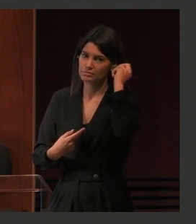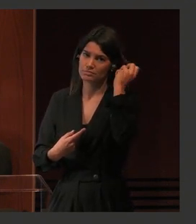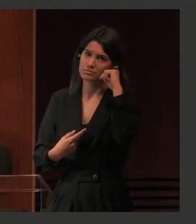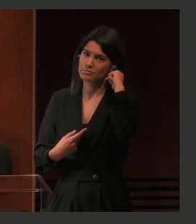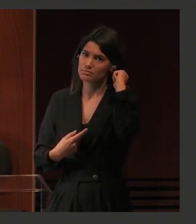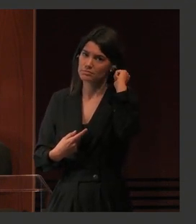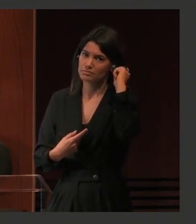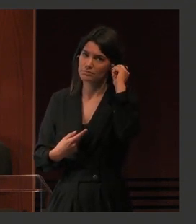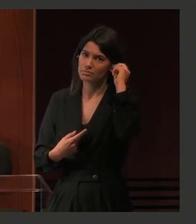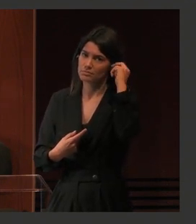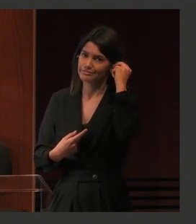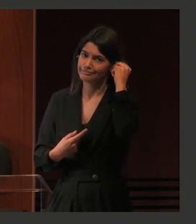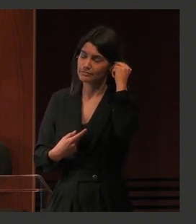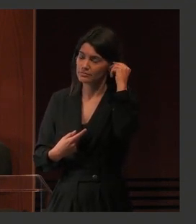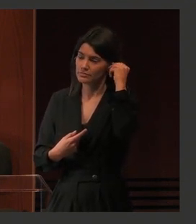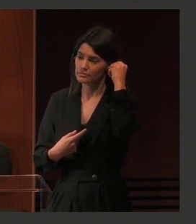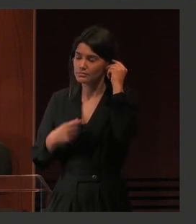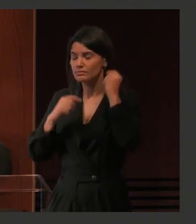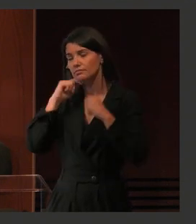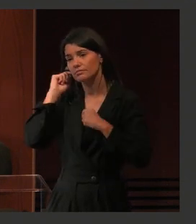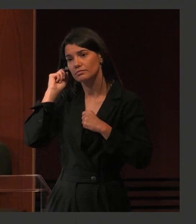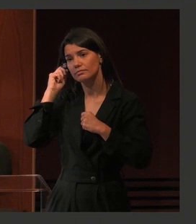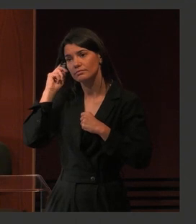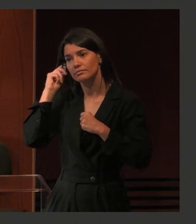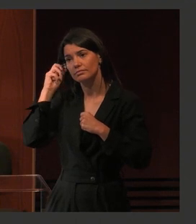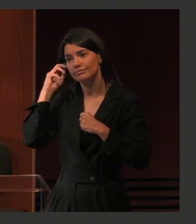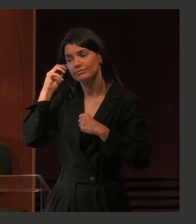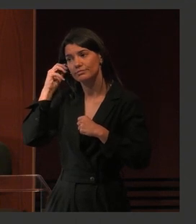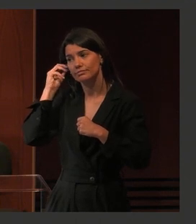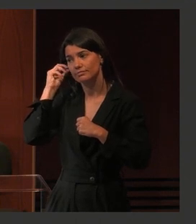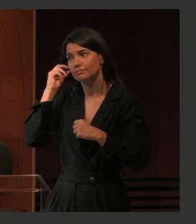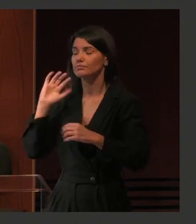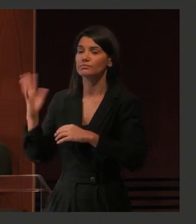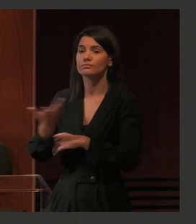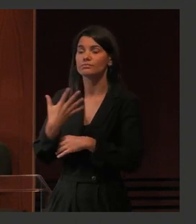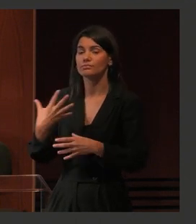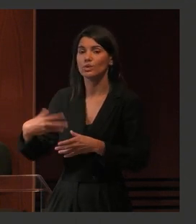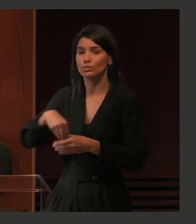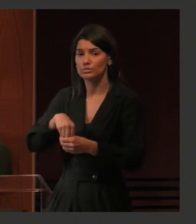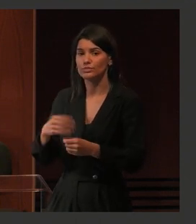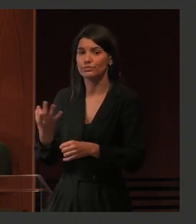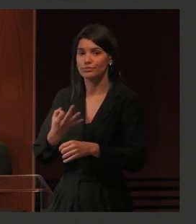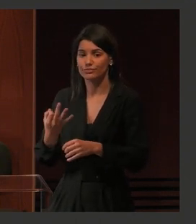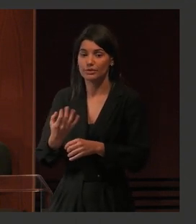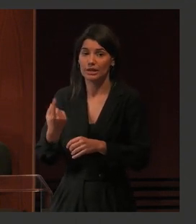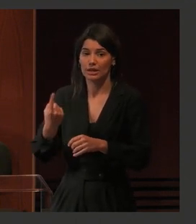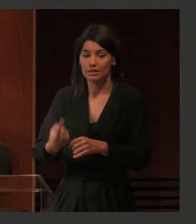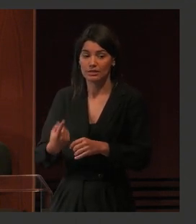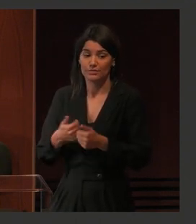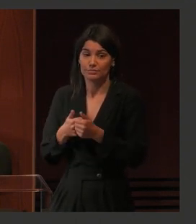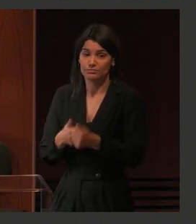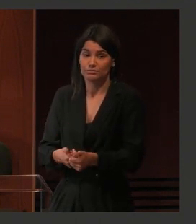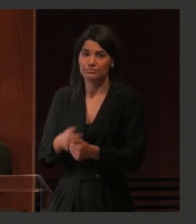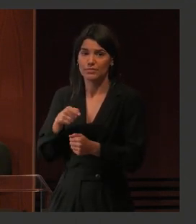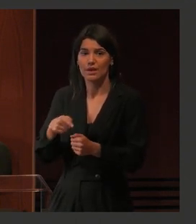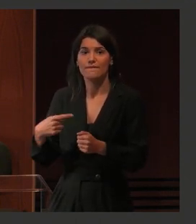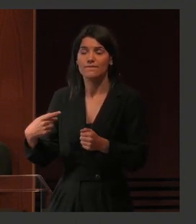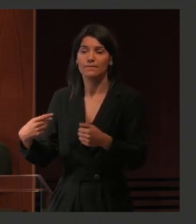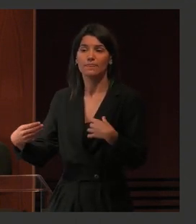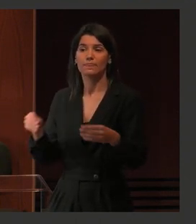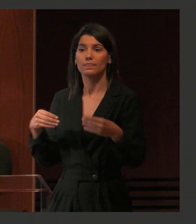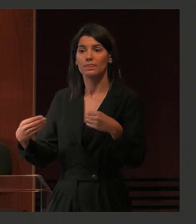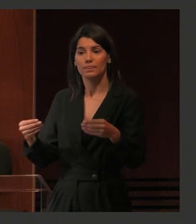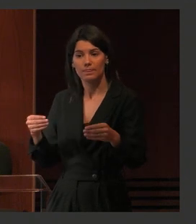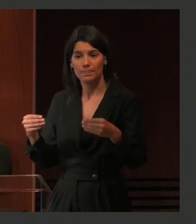inclusive environment. It should be, of course, based on fluid design flexible principles. It